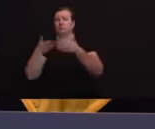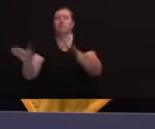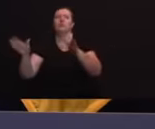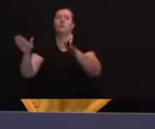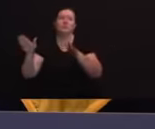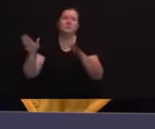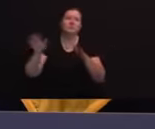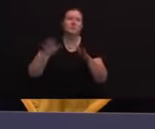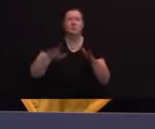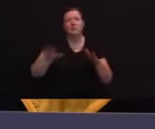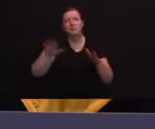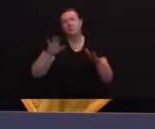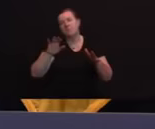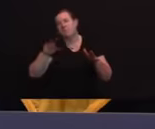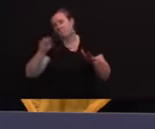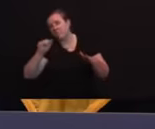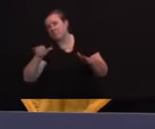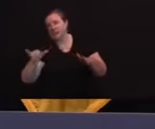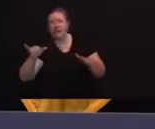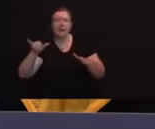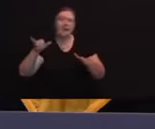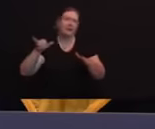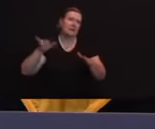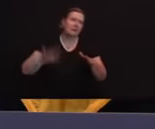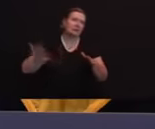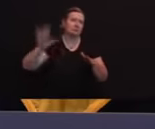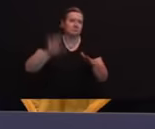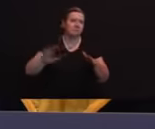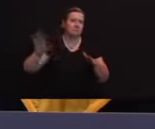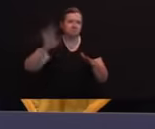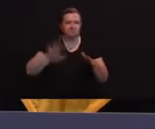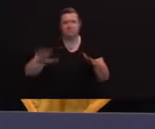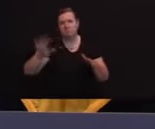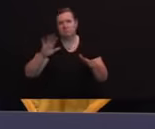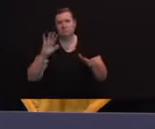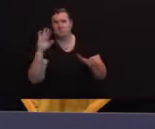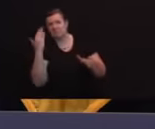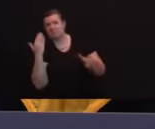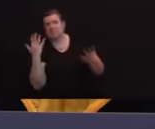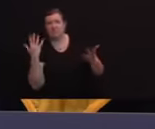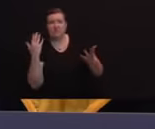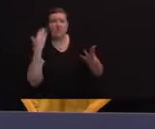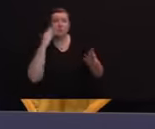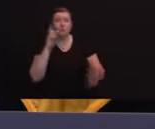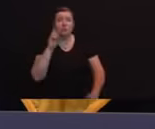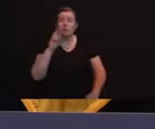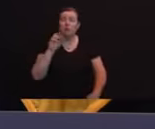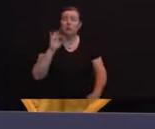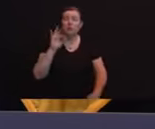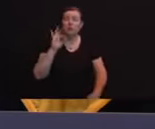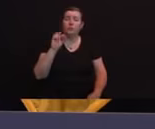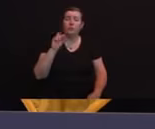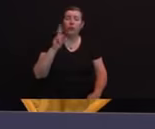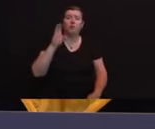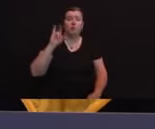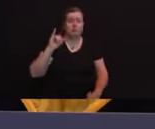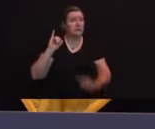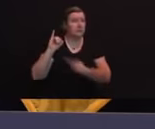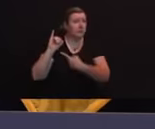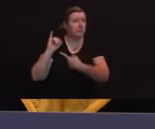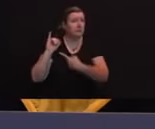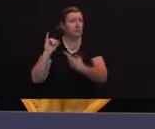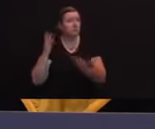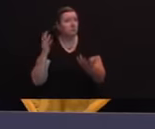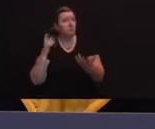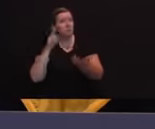mouth, but I think that's a widely accepted range. I know Tony Fauci sees it that way, and I believe the incoming team does.